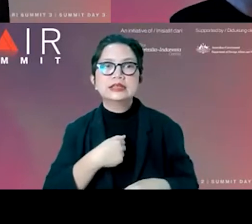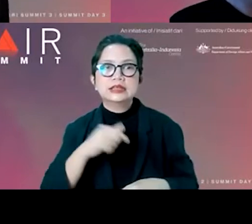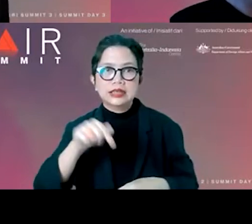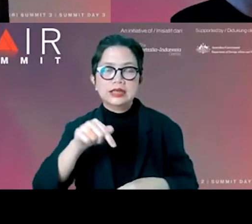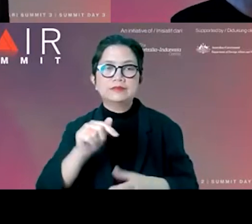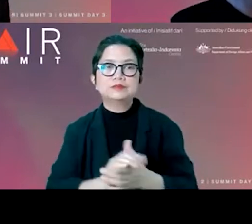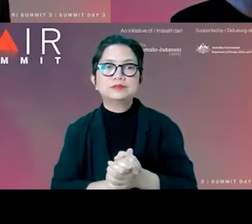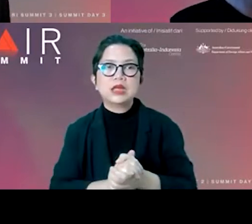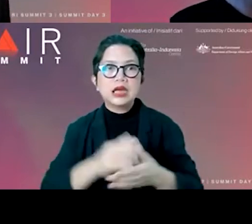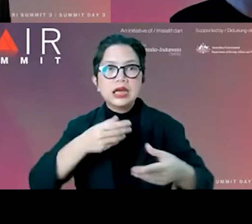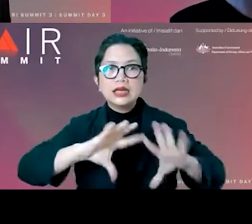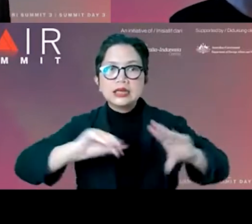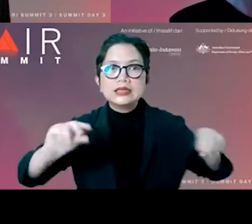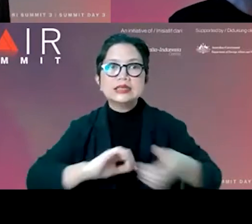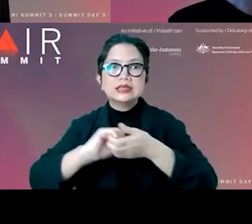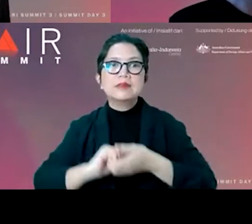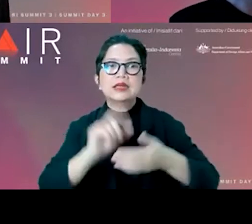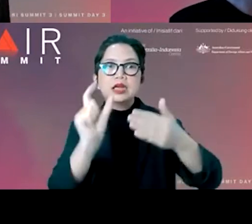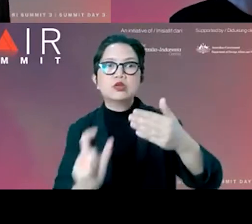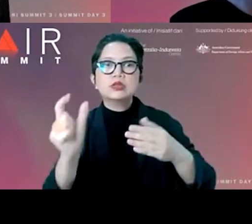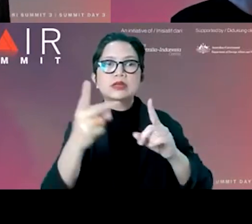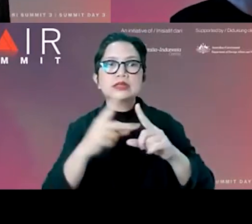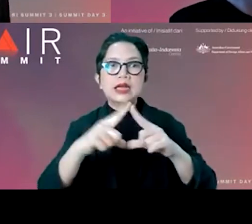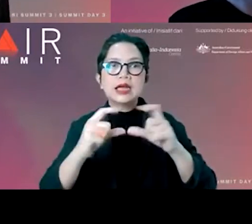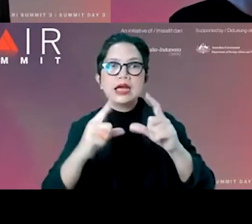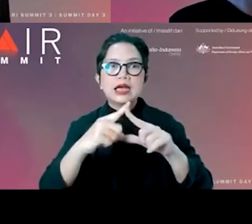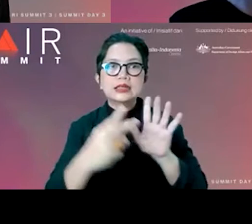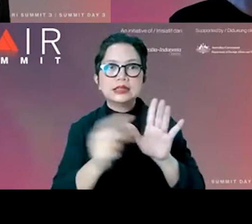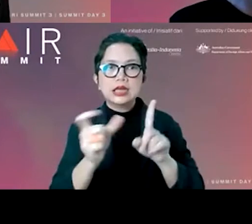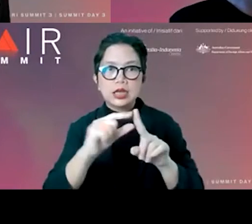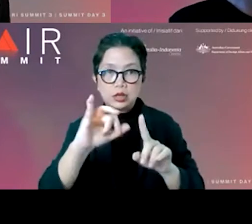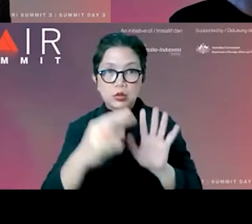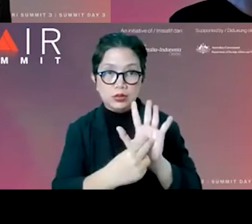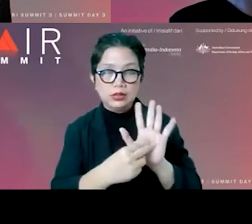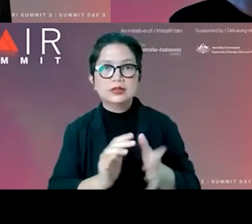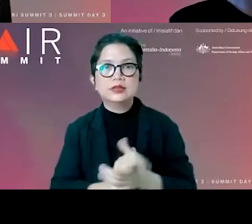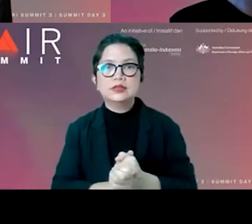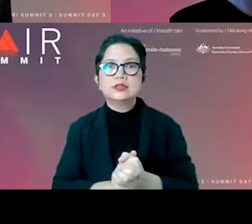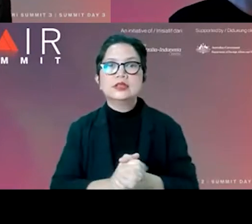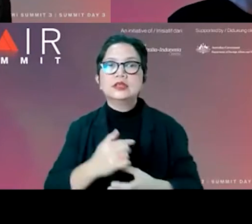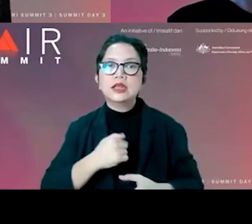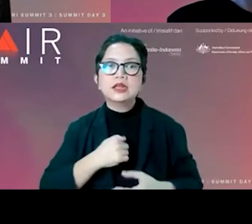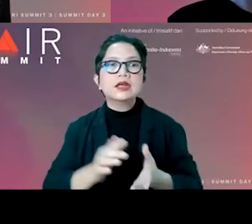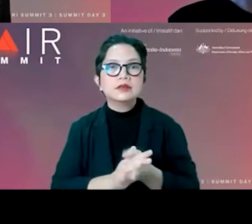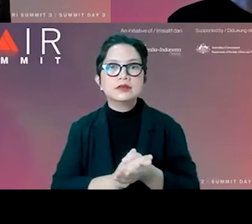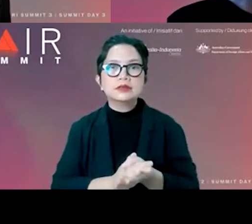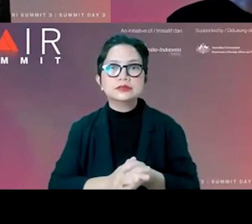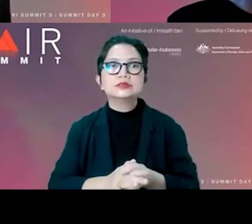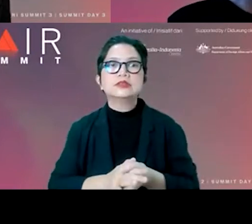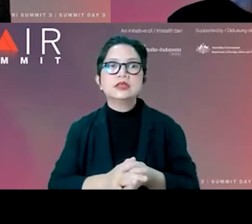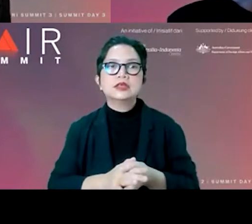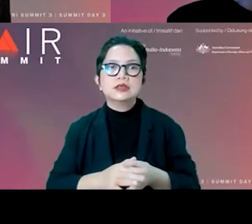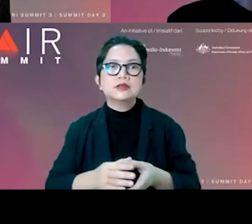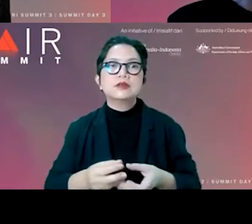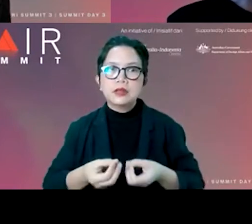that, but also to give us the data, because it's extremely hard to get all of this data. We need, you know, economy data